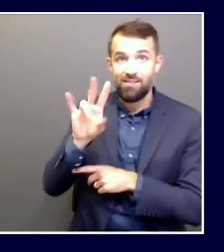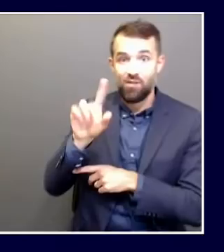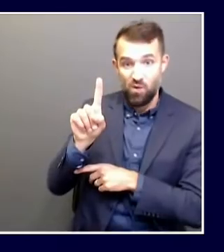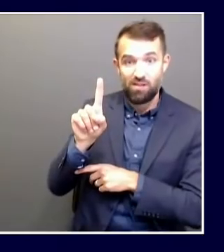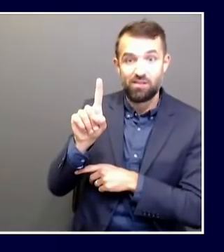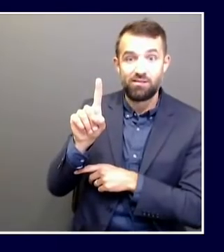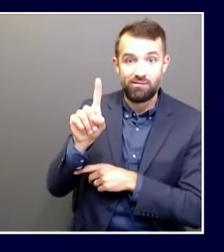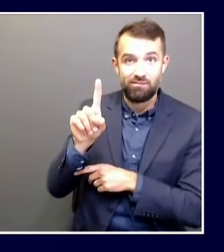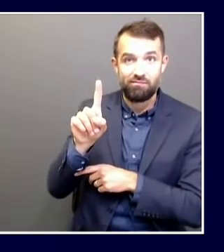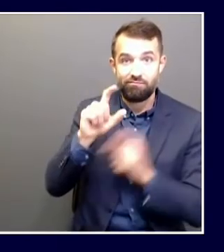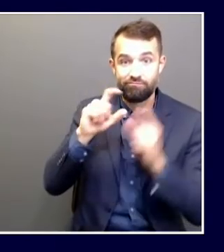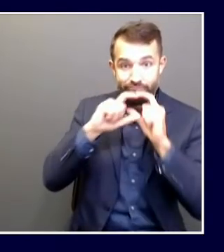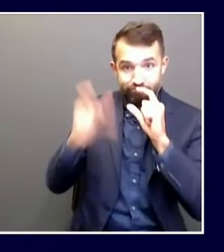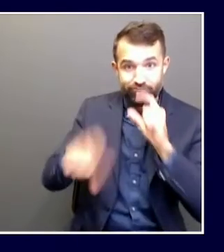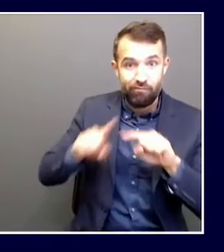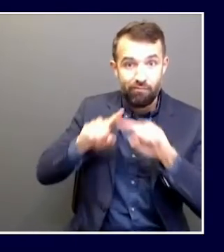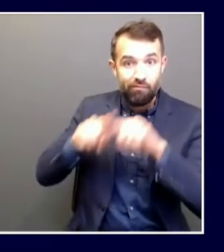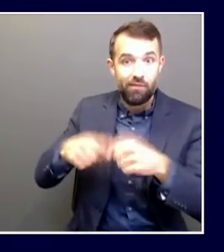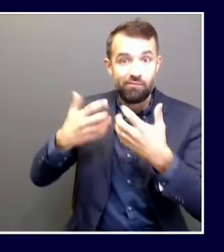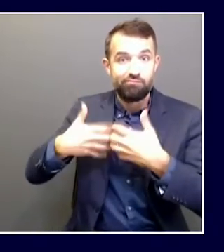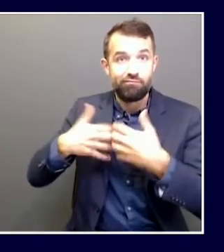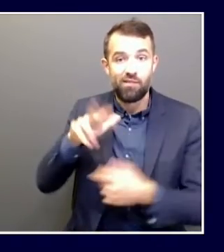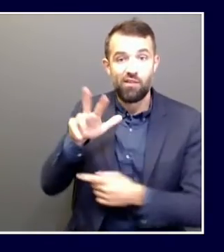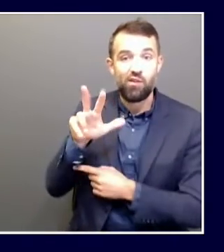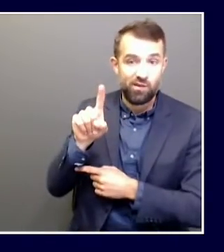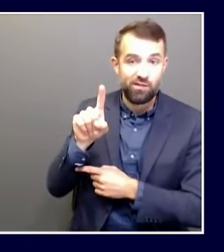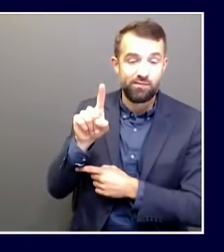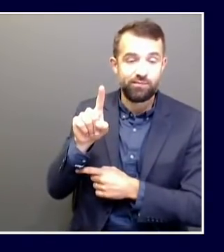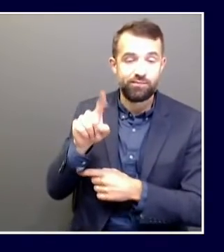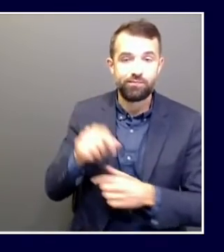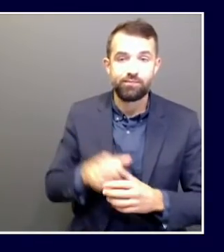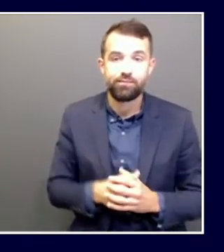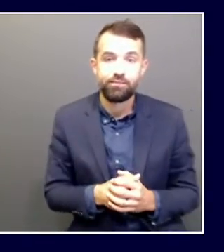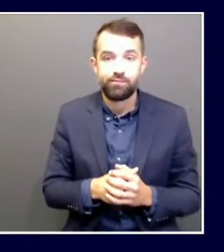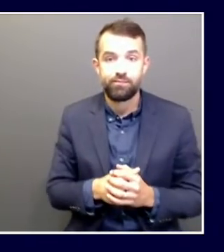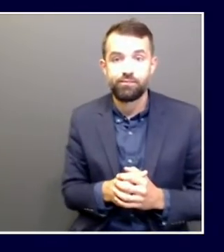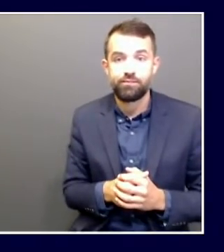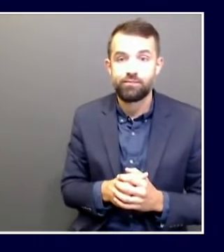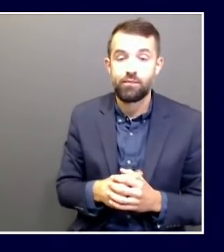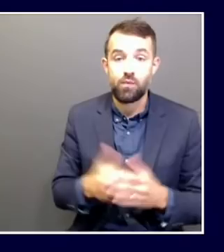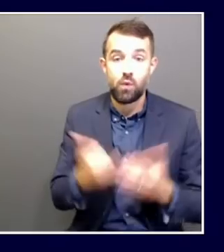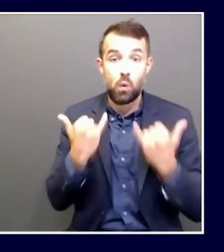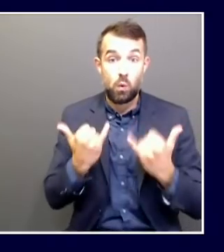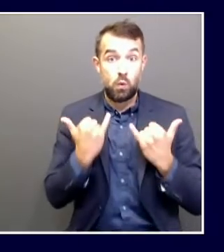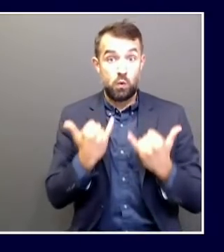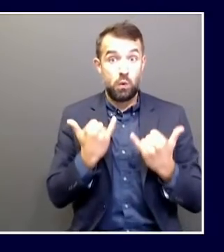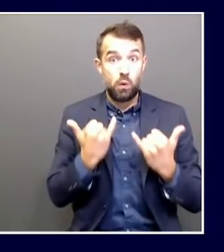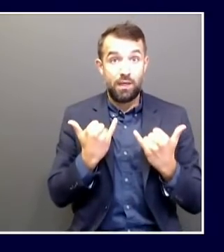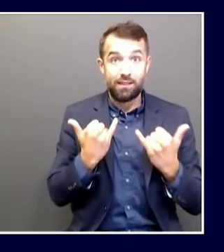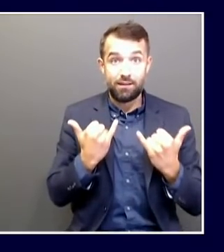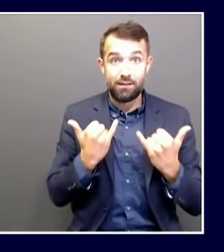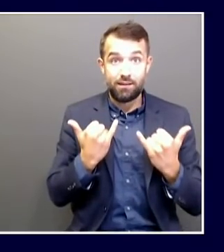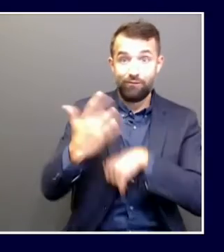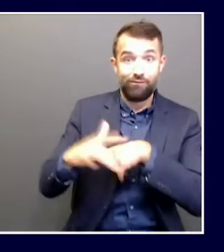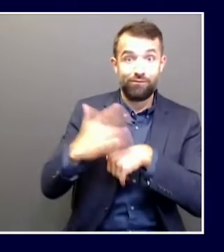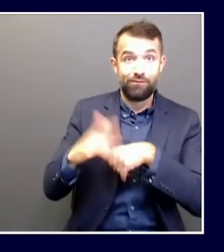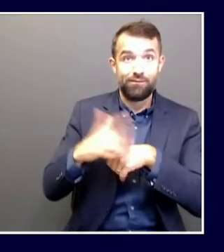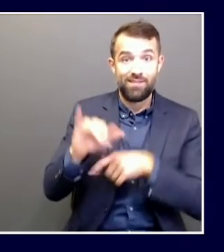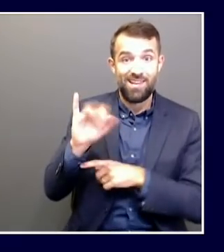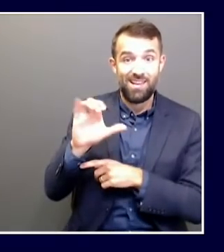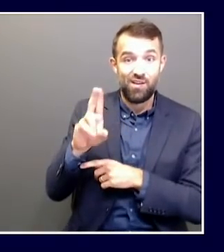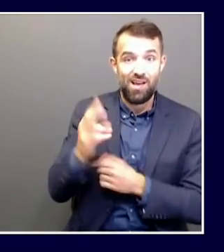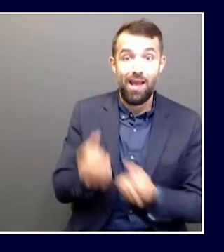on ventilators. Right now, in the state of Maine, there are 41 ICU beds that are